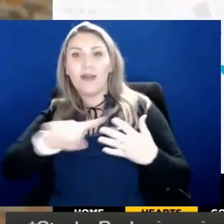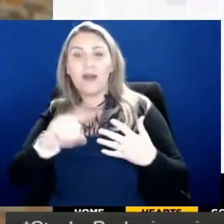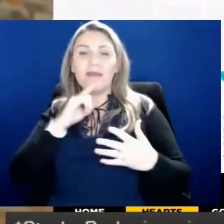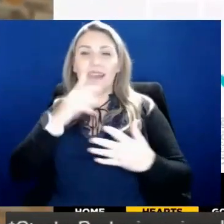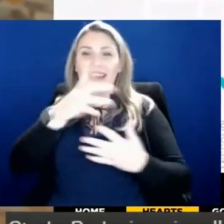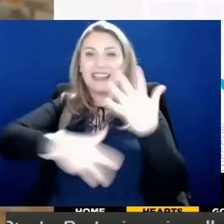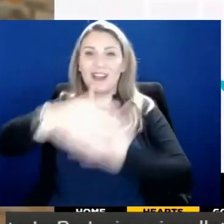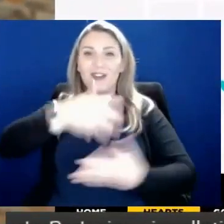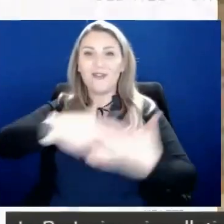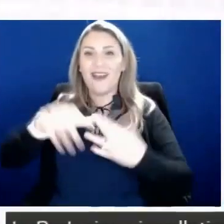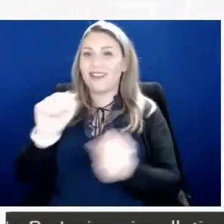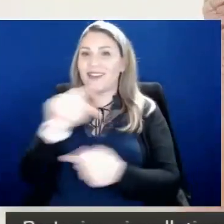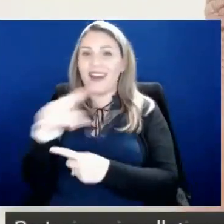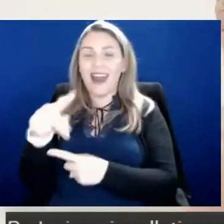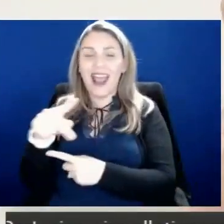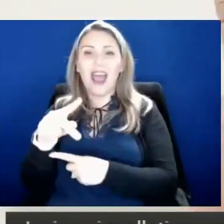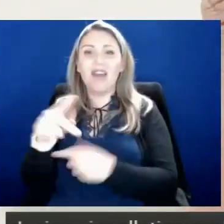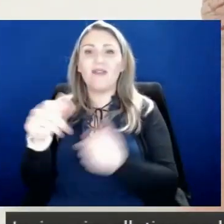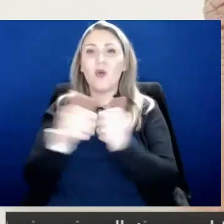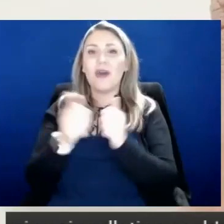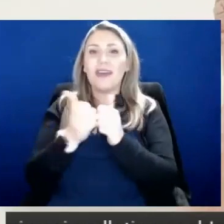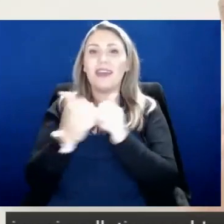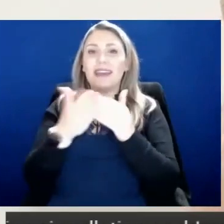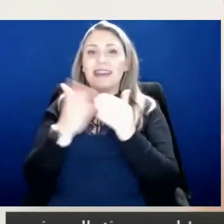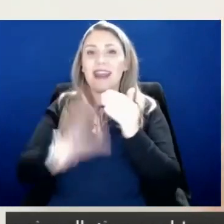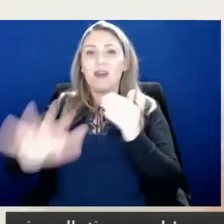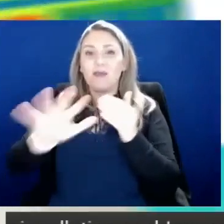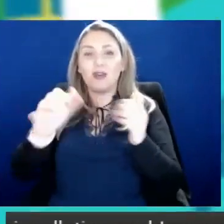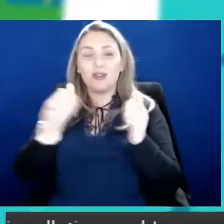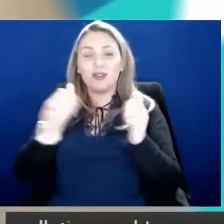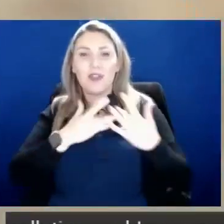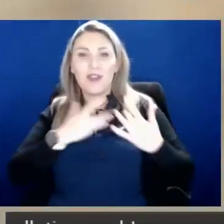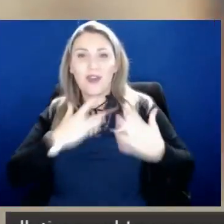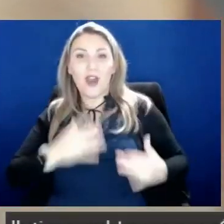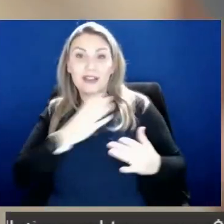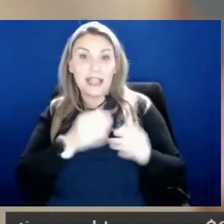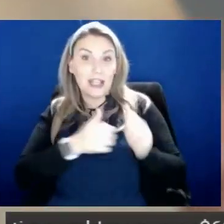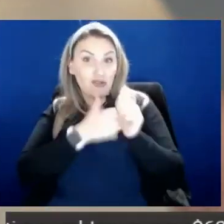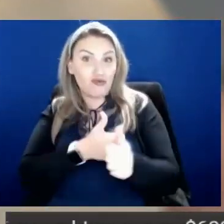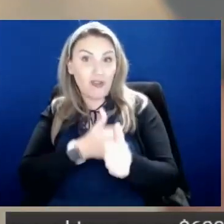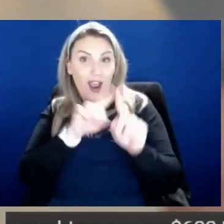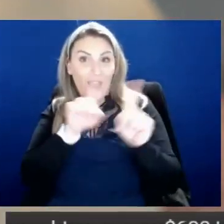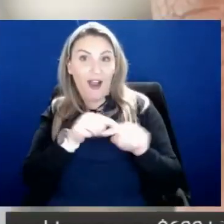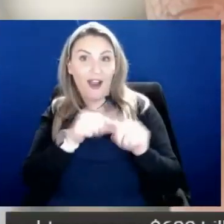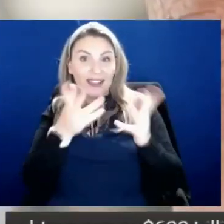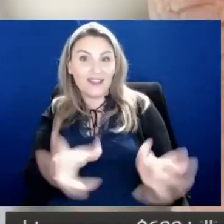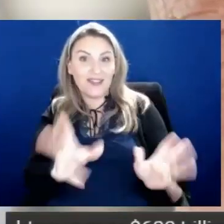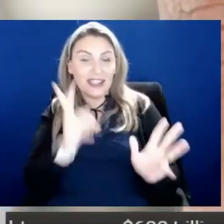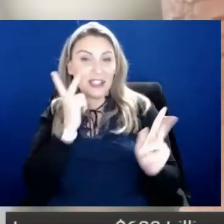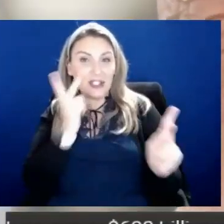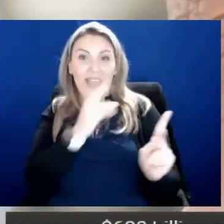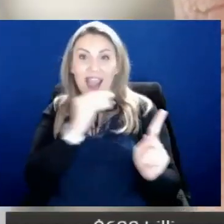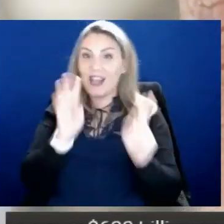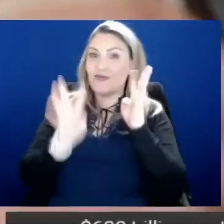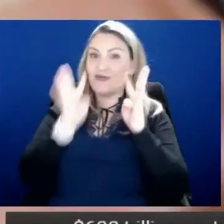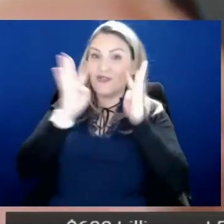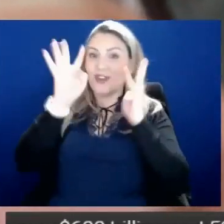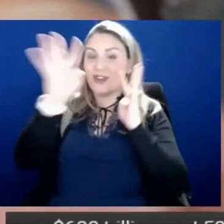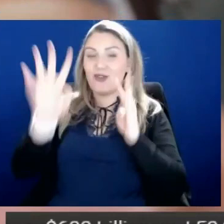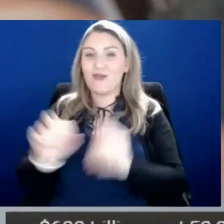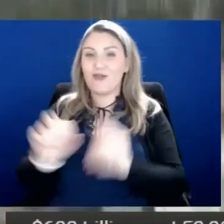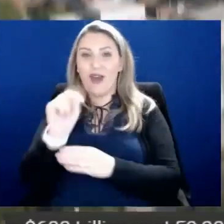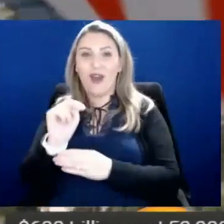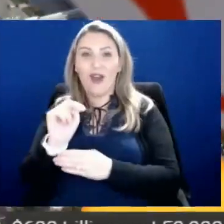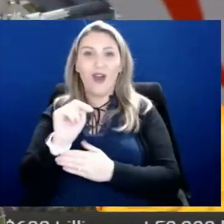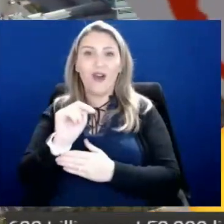navigate neighborhoods with hearts and track hearts that you've already seen. You can even create your own heart. Check out the one I made. What